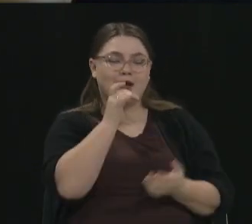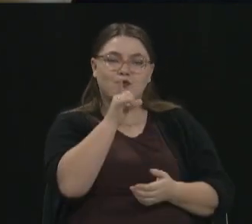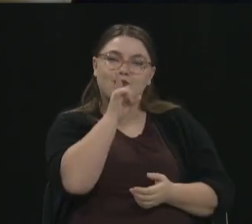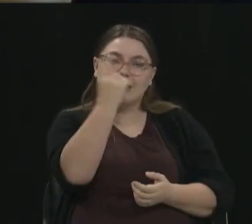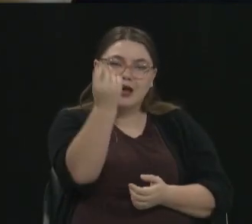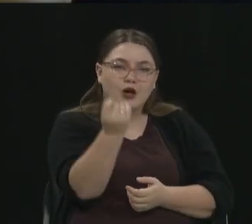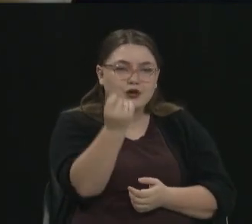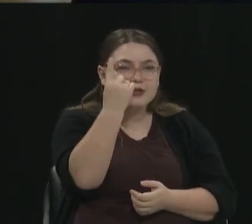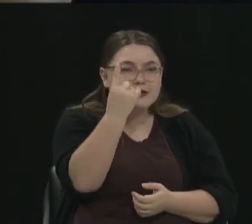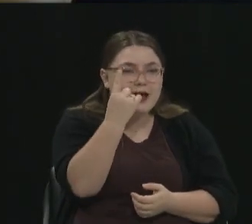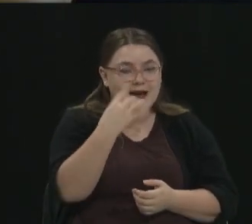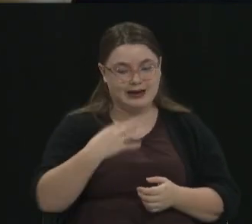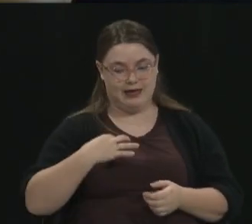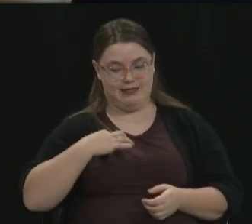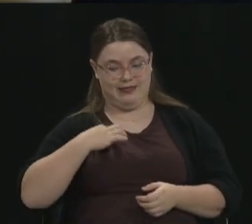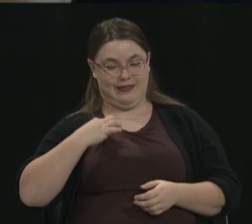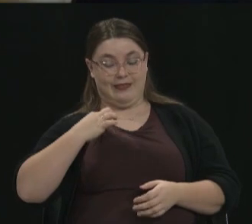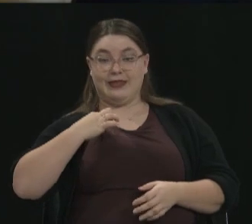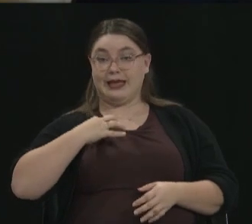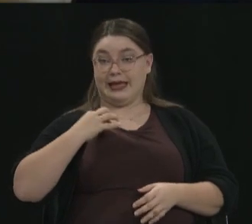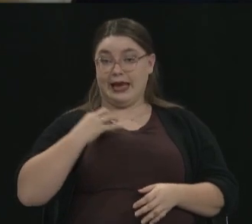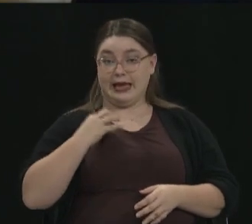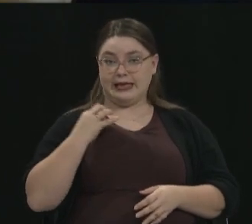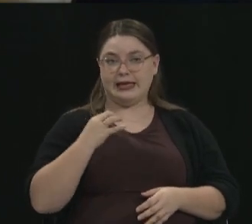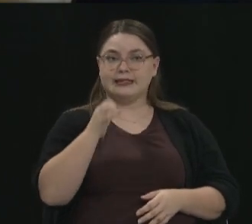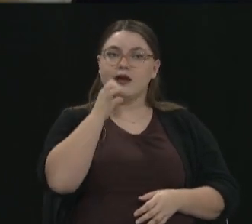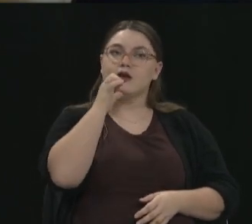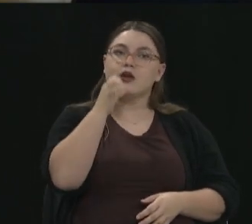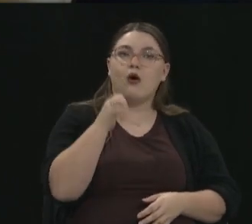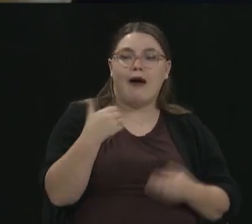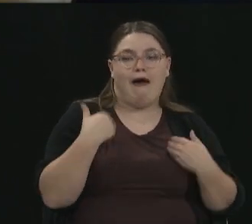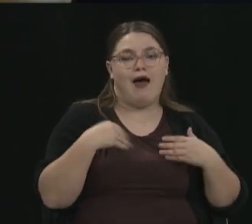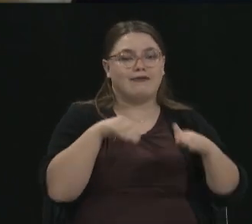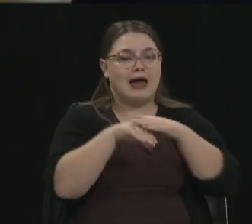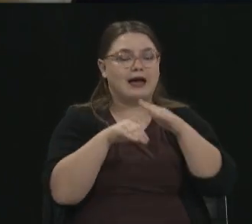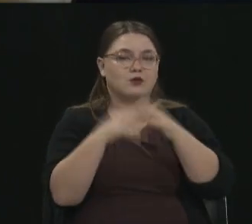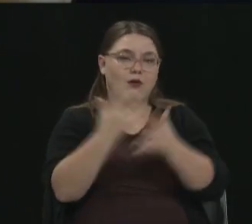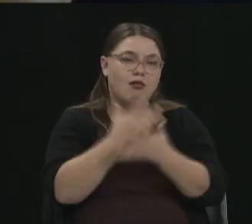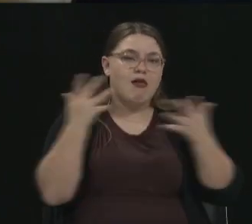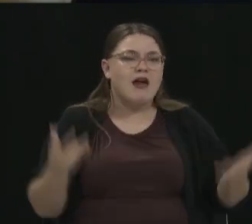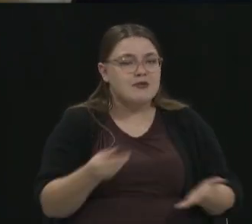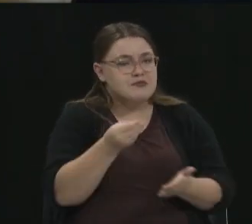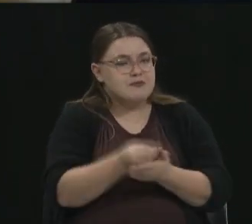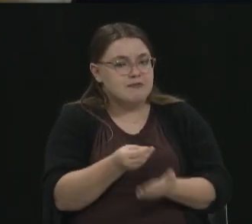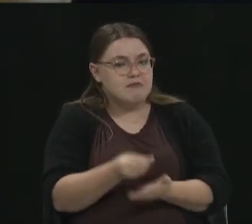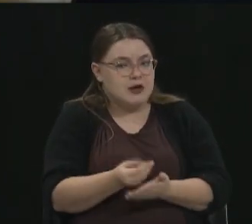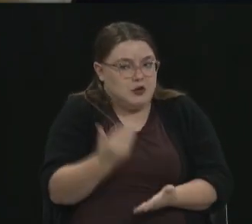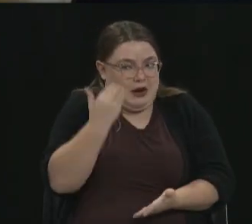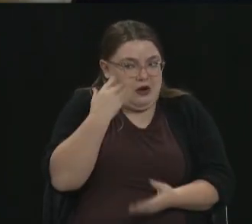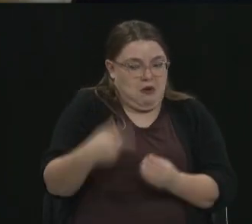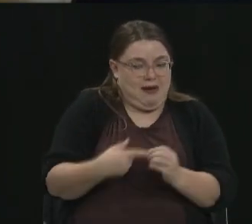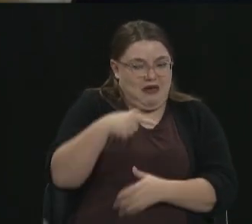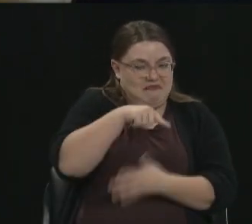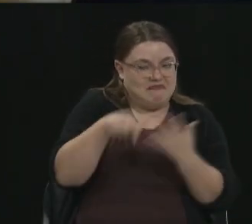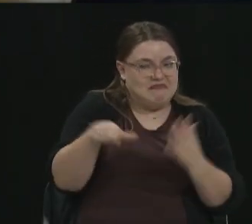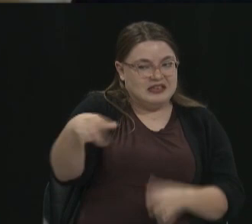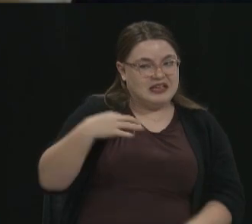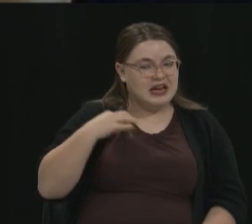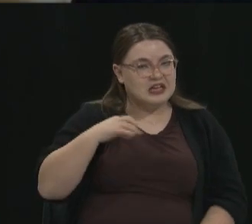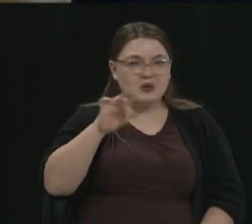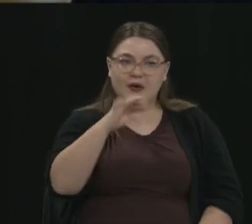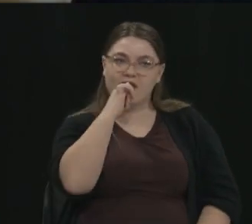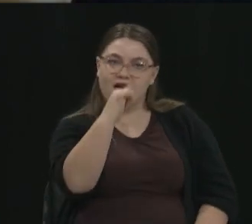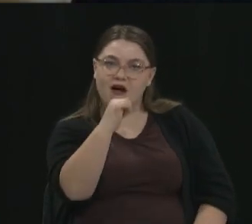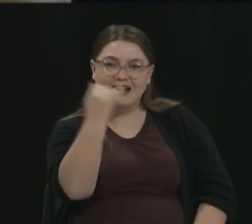do candidates who don't have deep pockets or access to it, can I hear about them? And so if you think